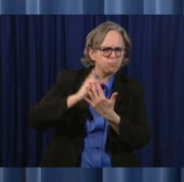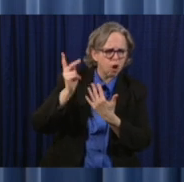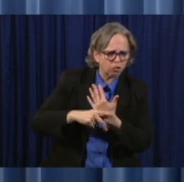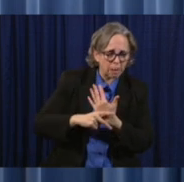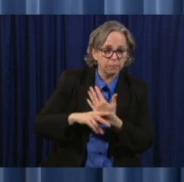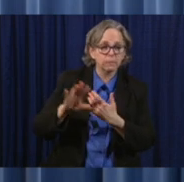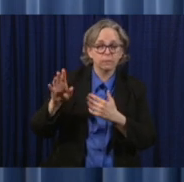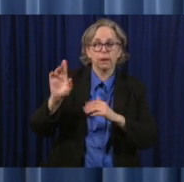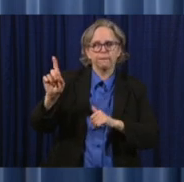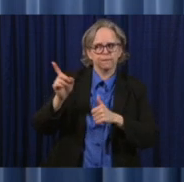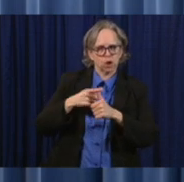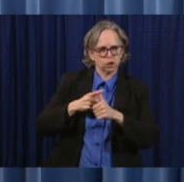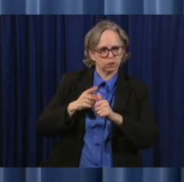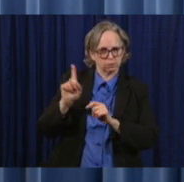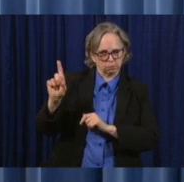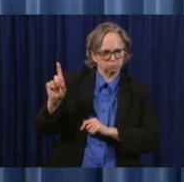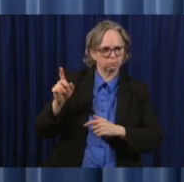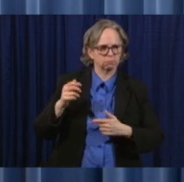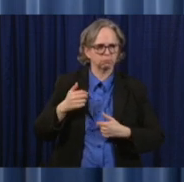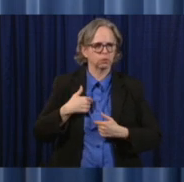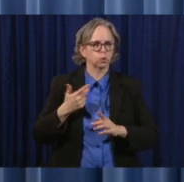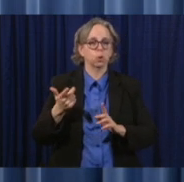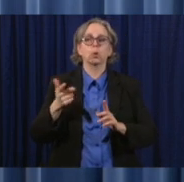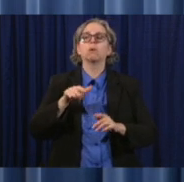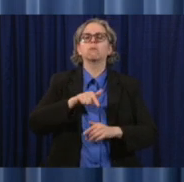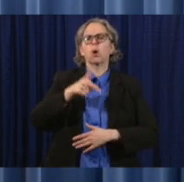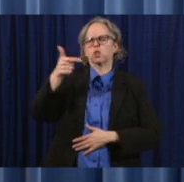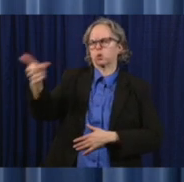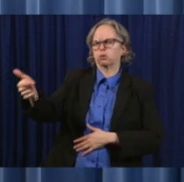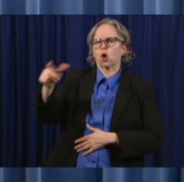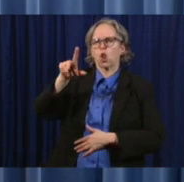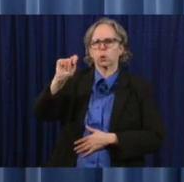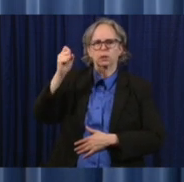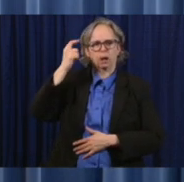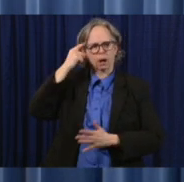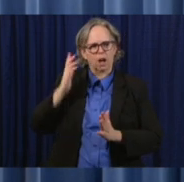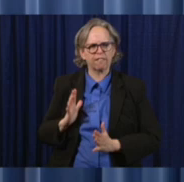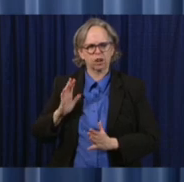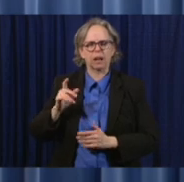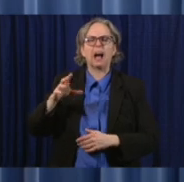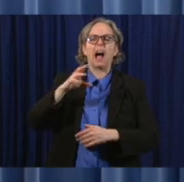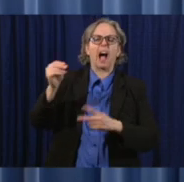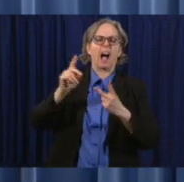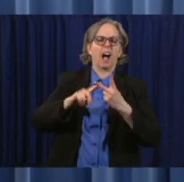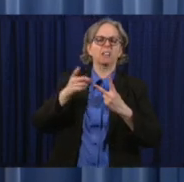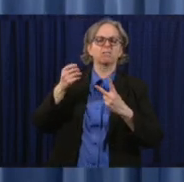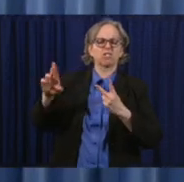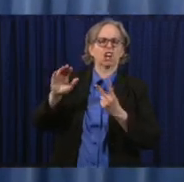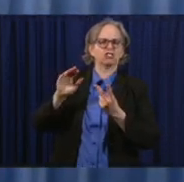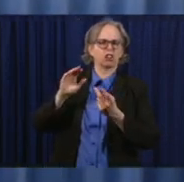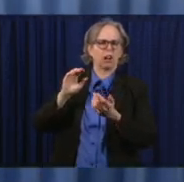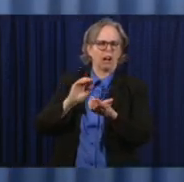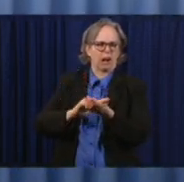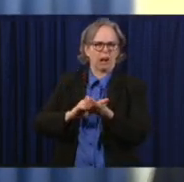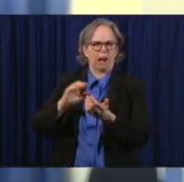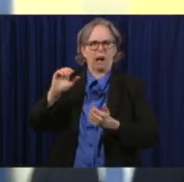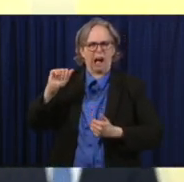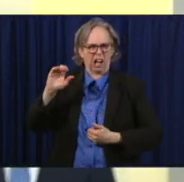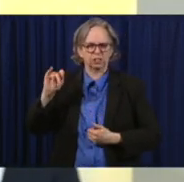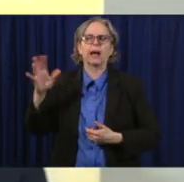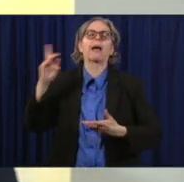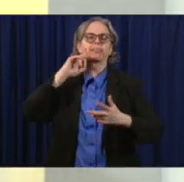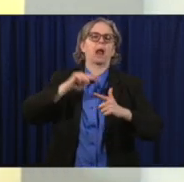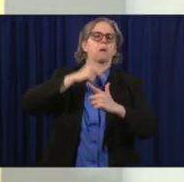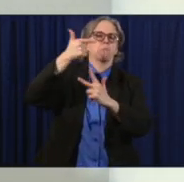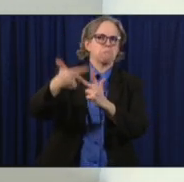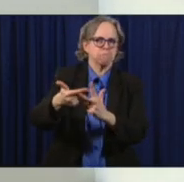let me turn it over to the Lieutenant Governor and then to Dr. Acton, and then we'll go to the director. Great. Thank you